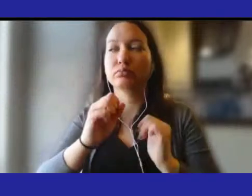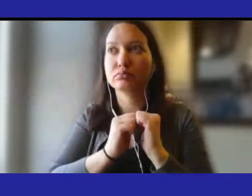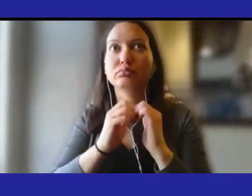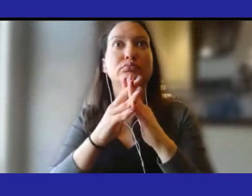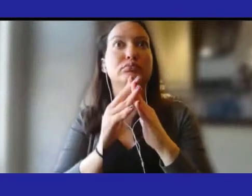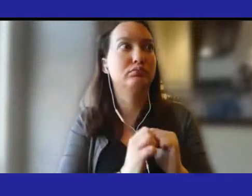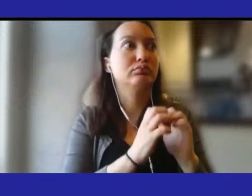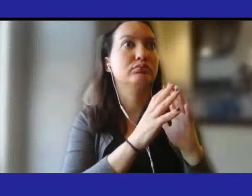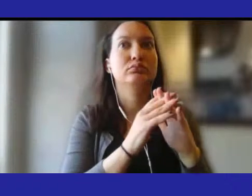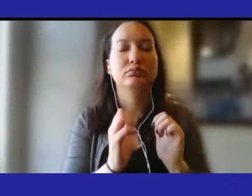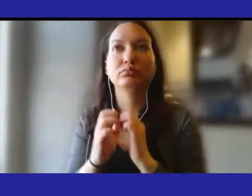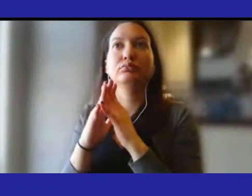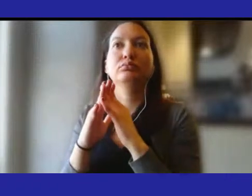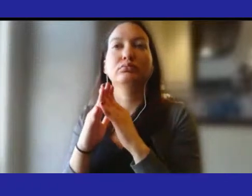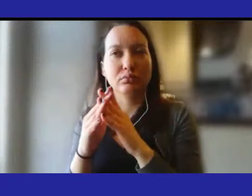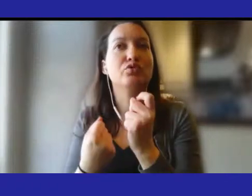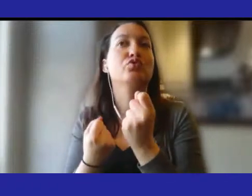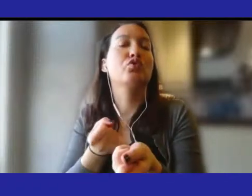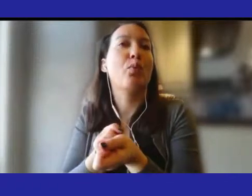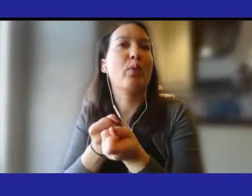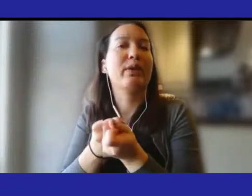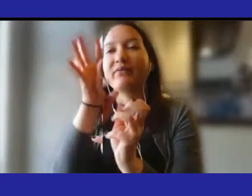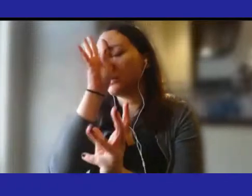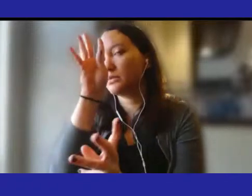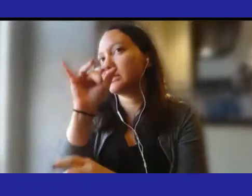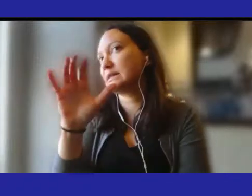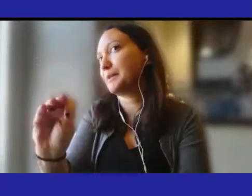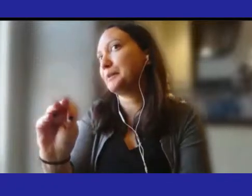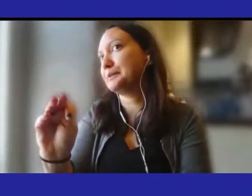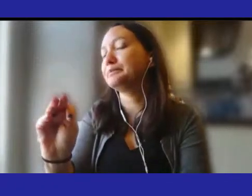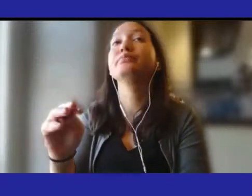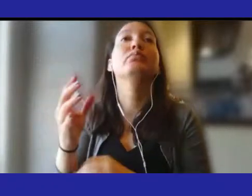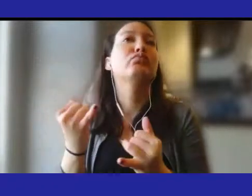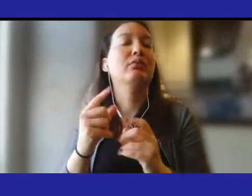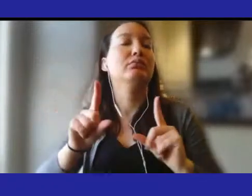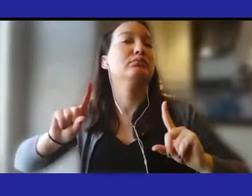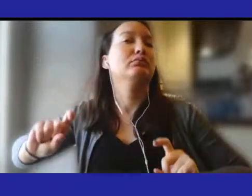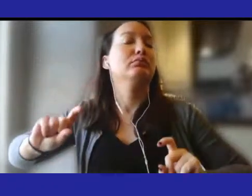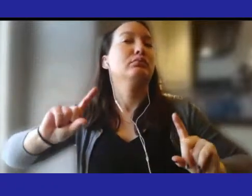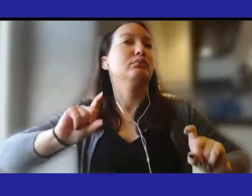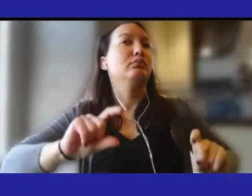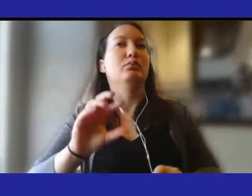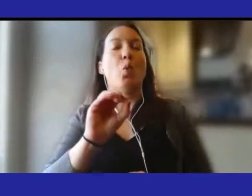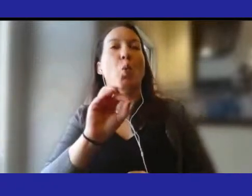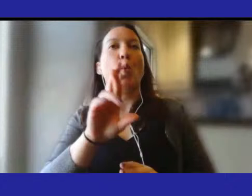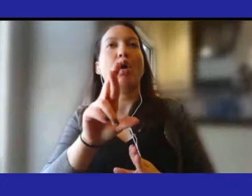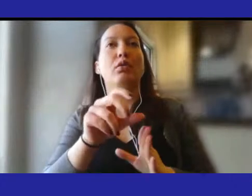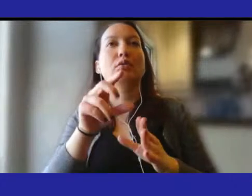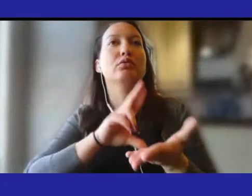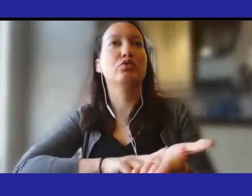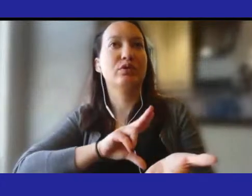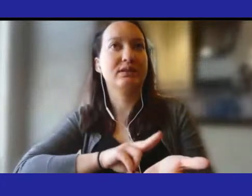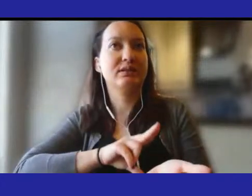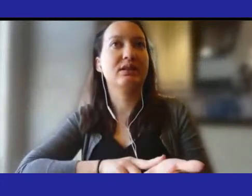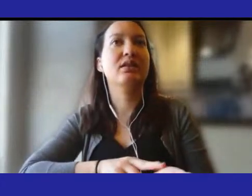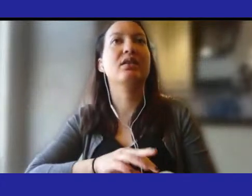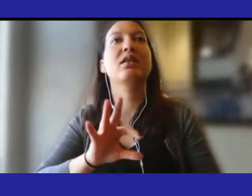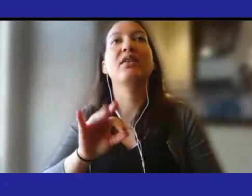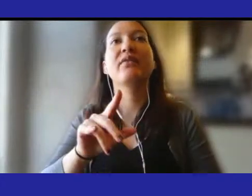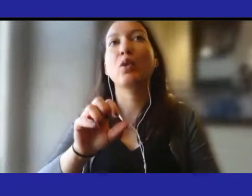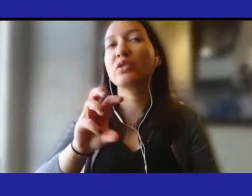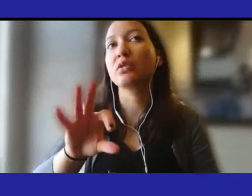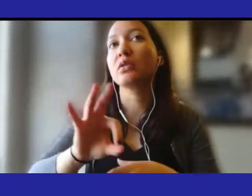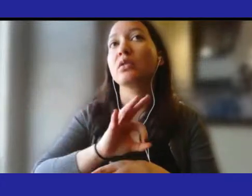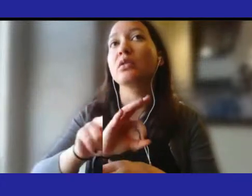programs with the support of simulation. And right now we are piloting our OR nursing fellowship program. The pilot started